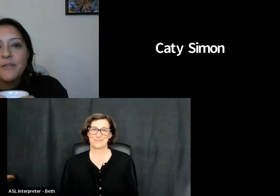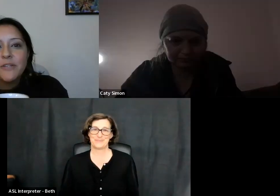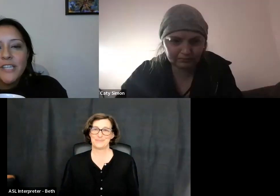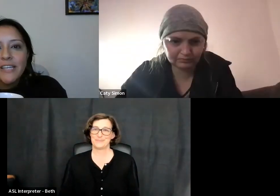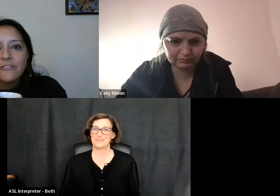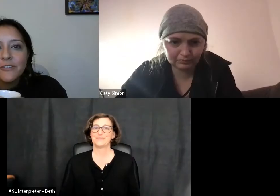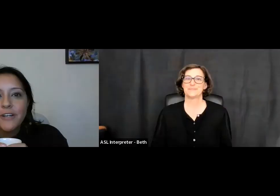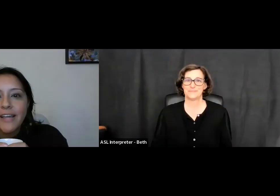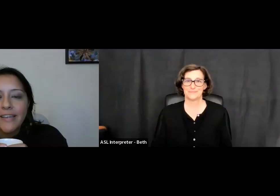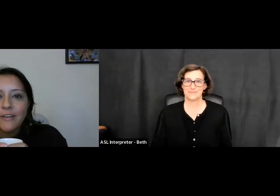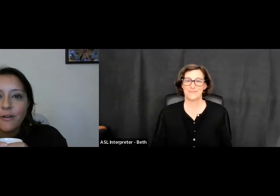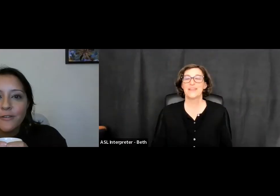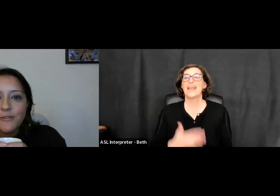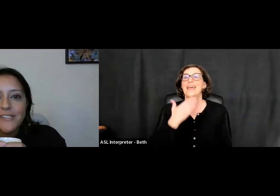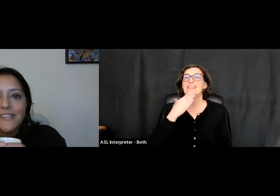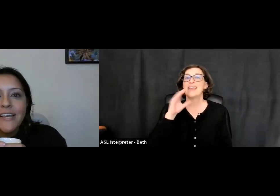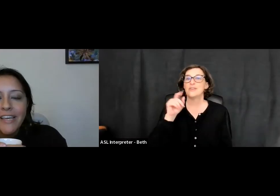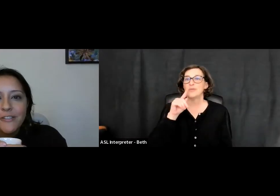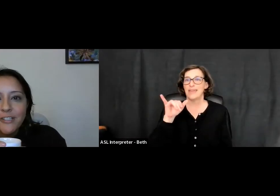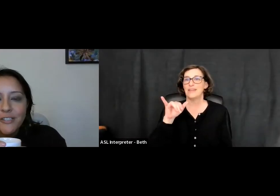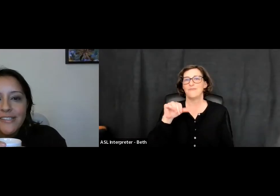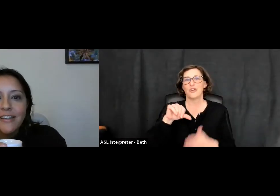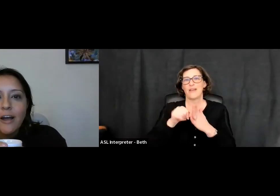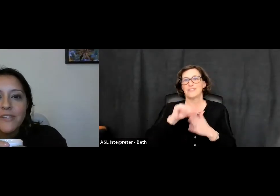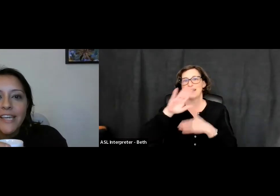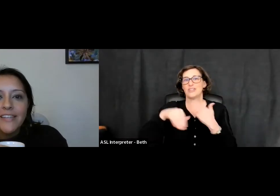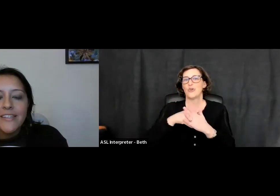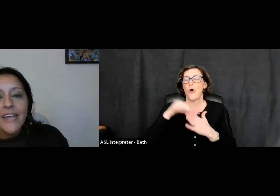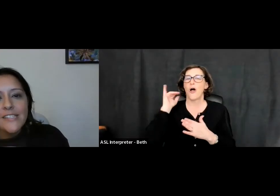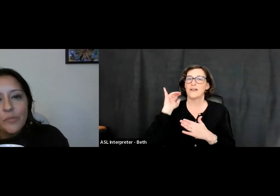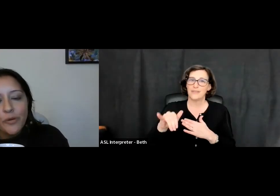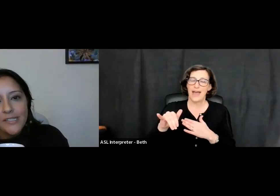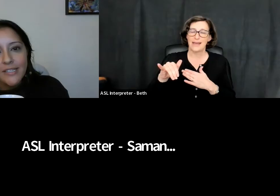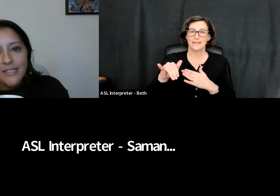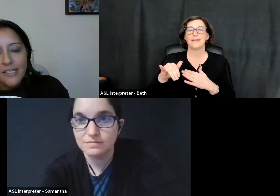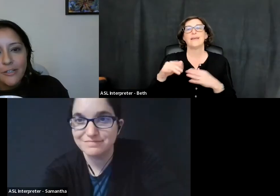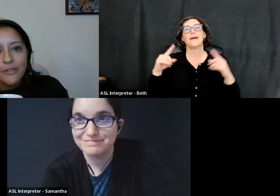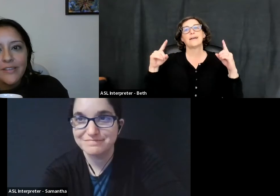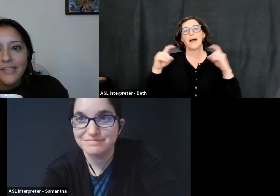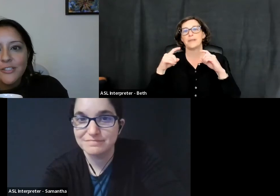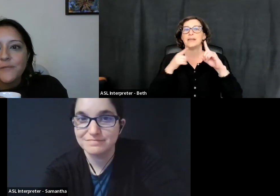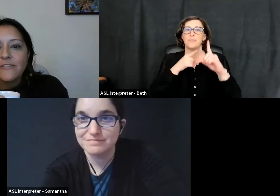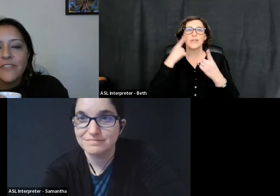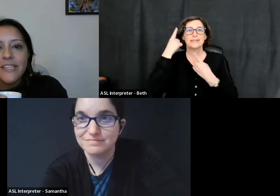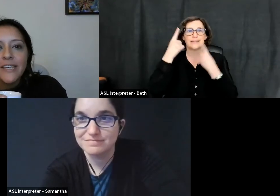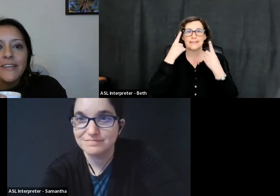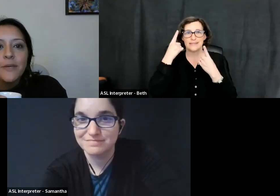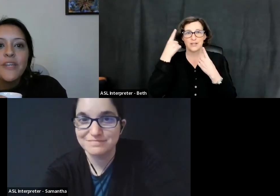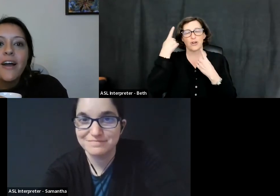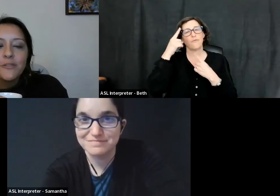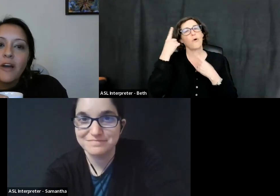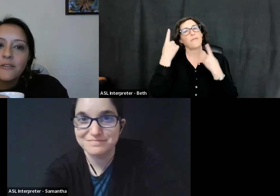Thank you so much, Caty, for highlighting all of those intersections and complicated nexus points to consider in terms of